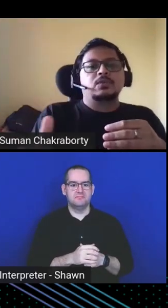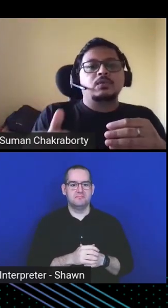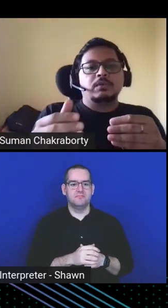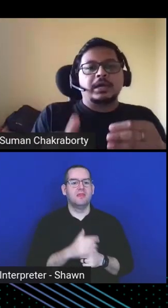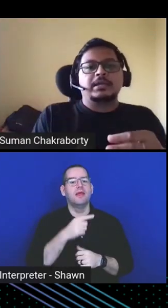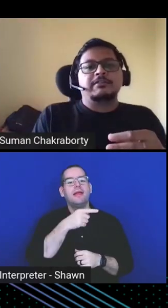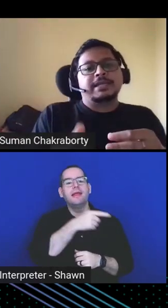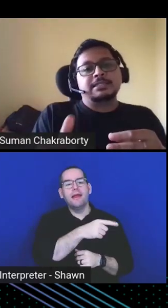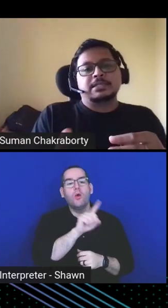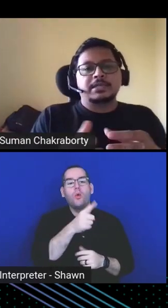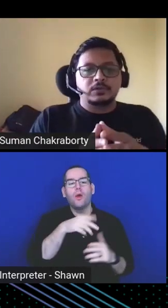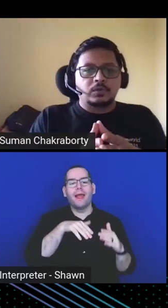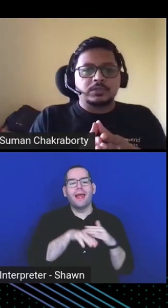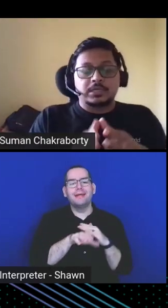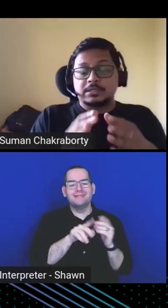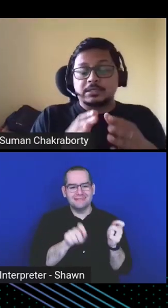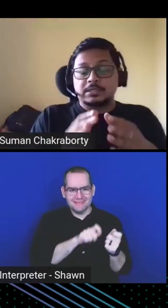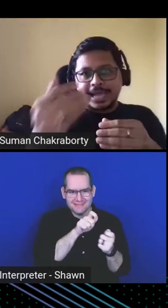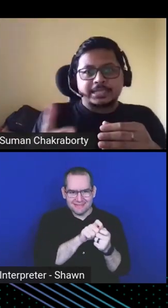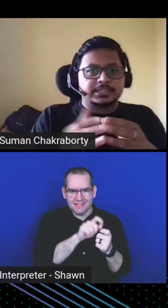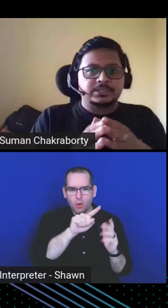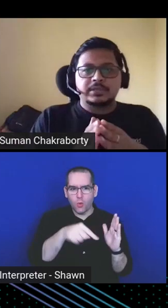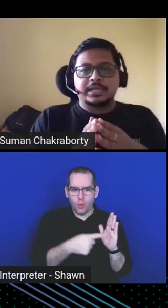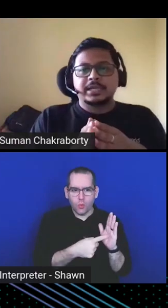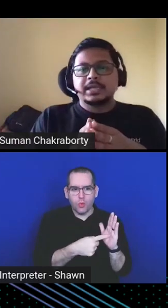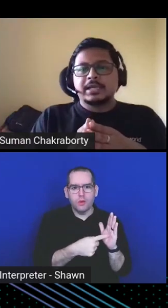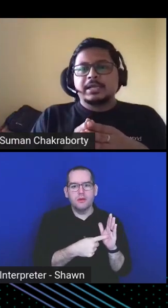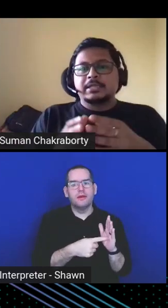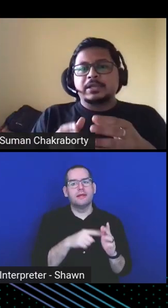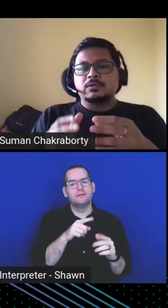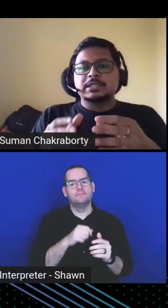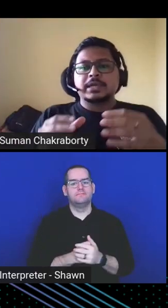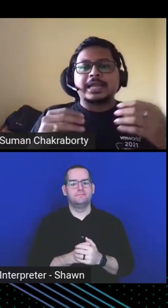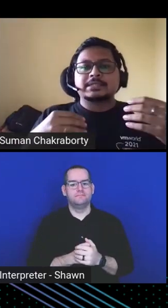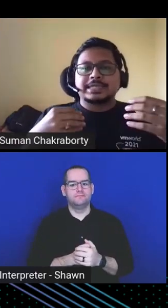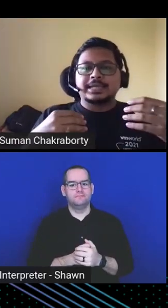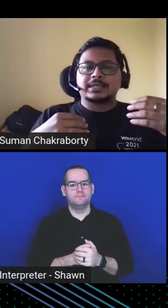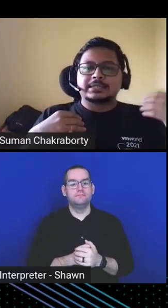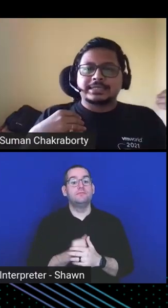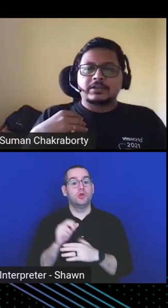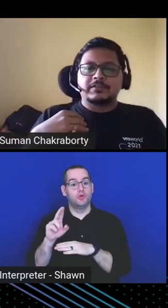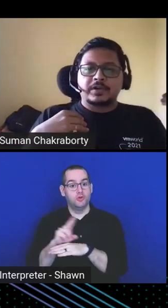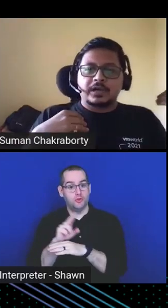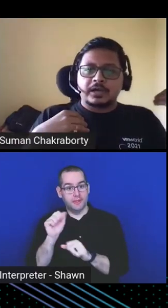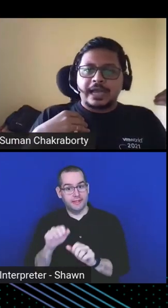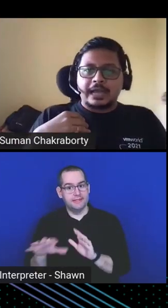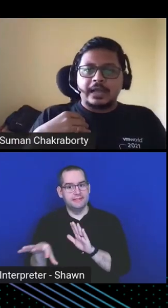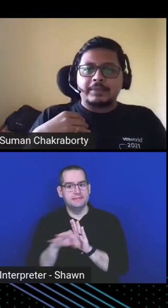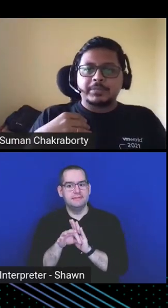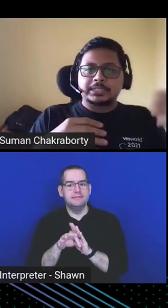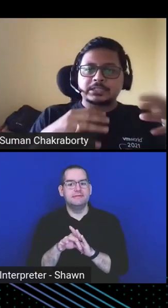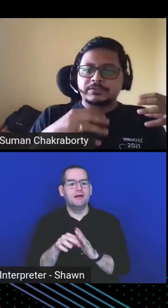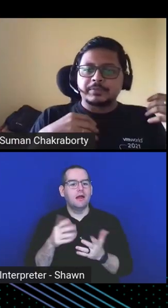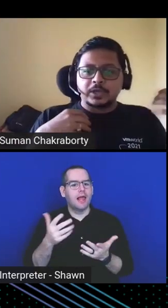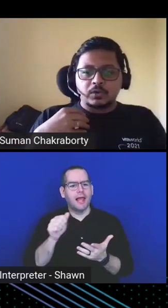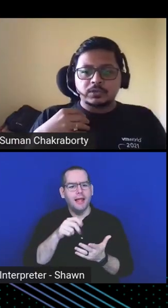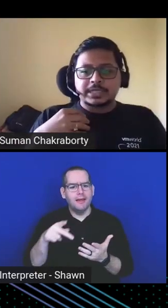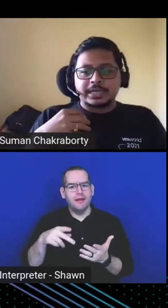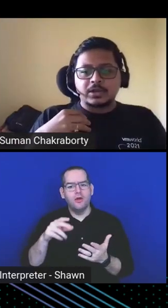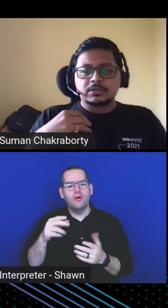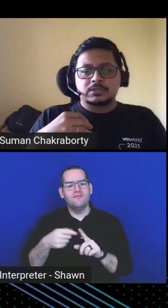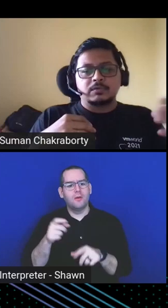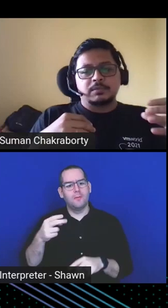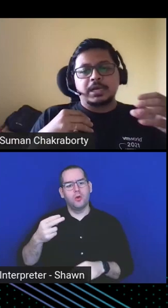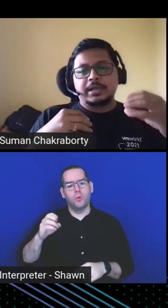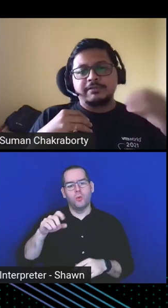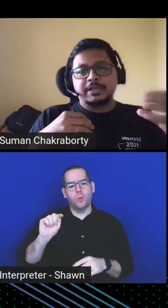access to defining certain roles, certain actions on that. The user can select a set of applications from the host